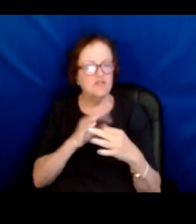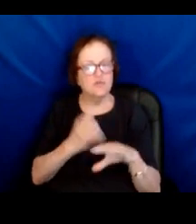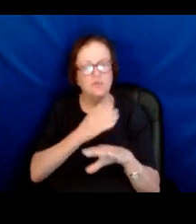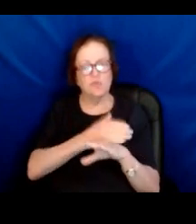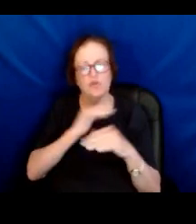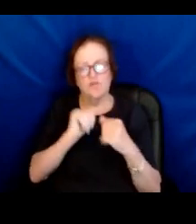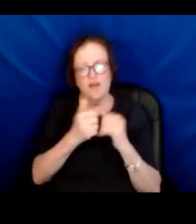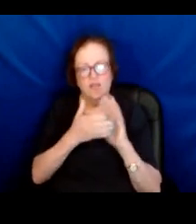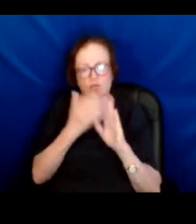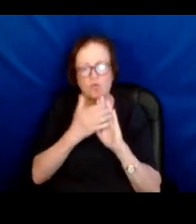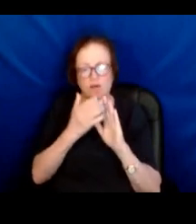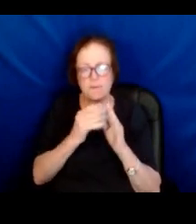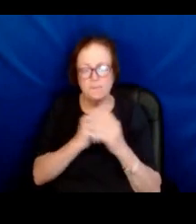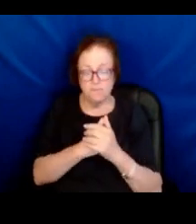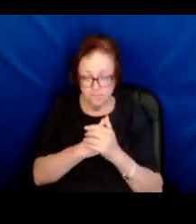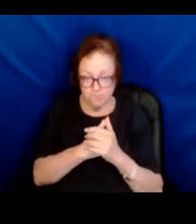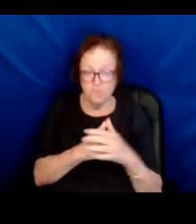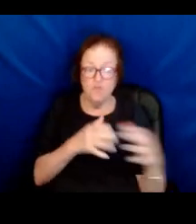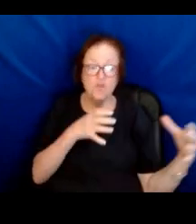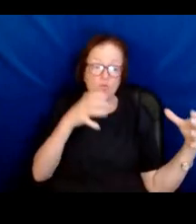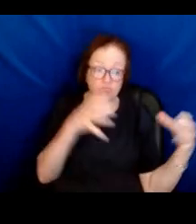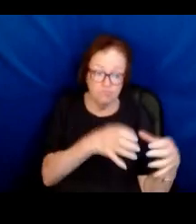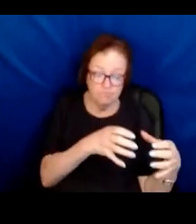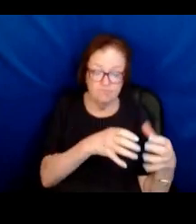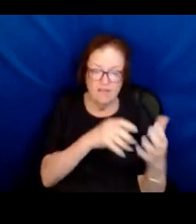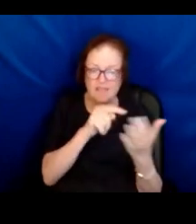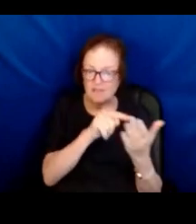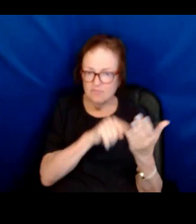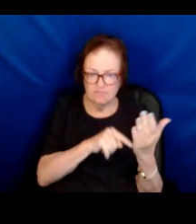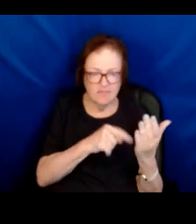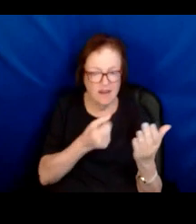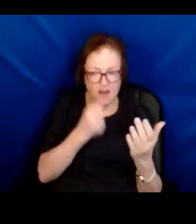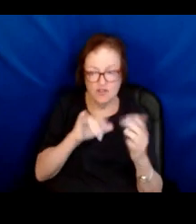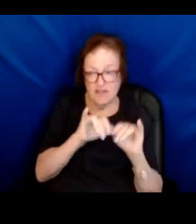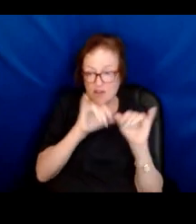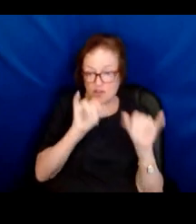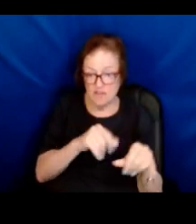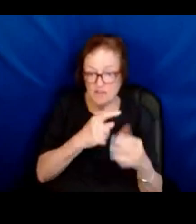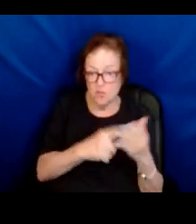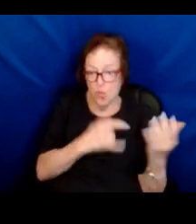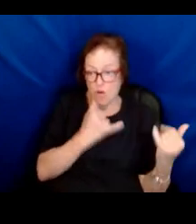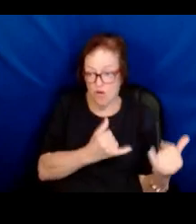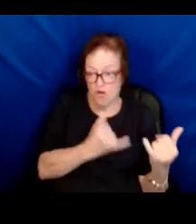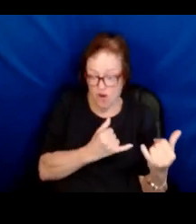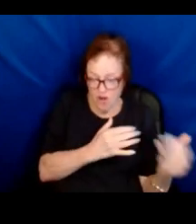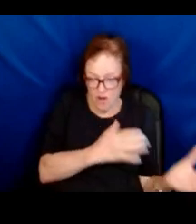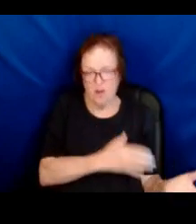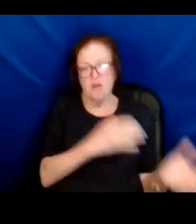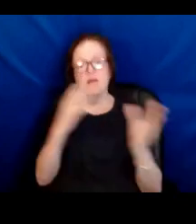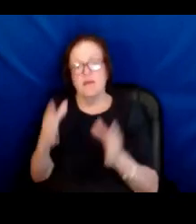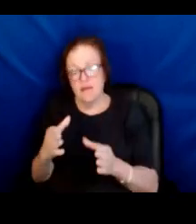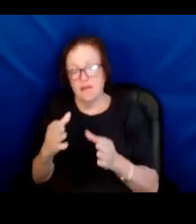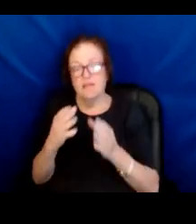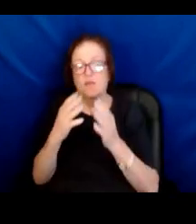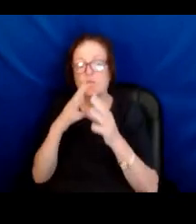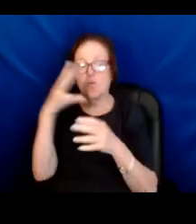community. But after doing that system mapping and work to understand your system and get the model adapted, what we want to do next is